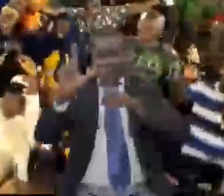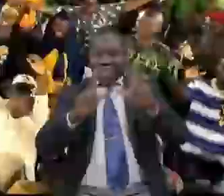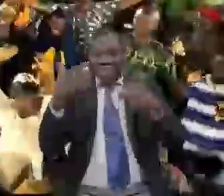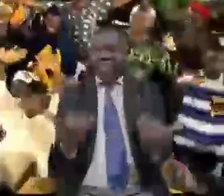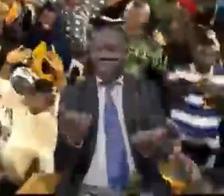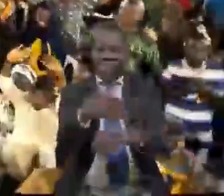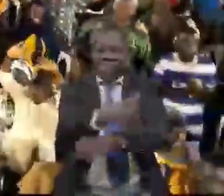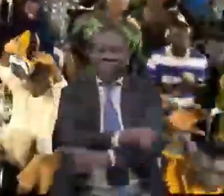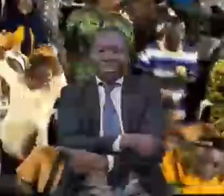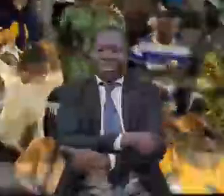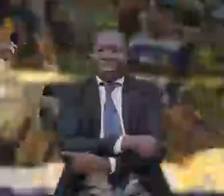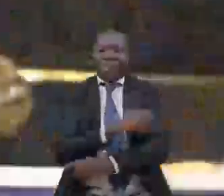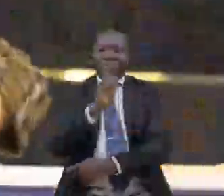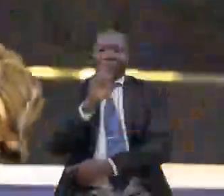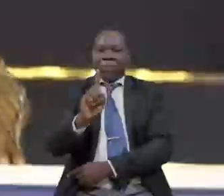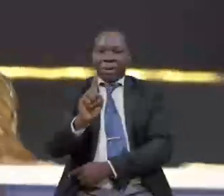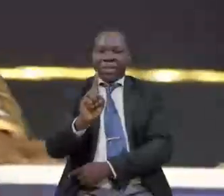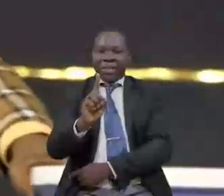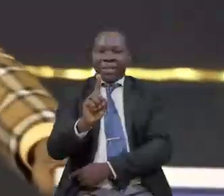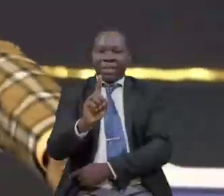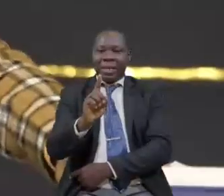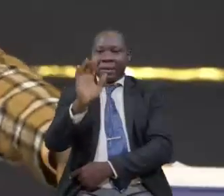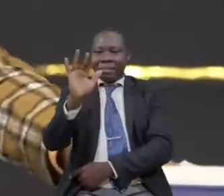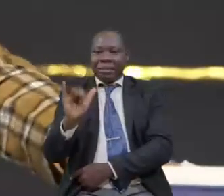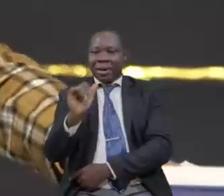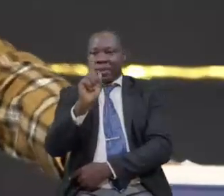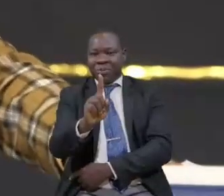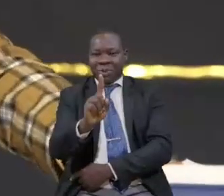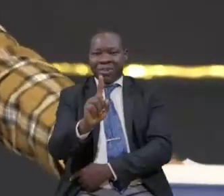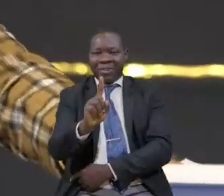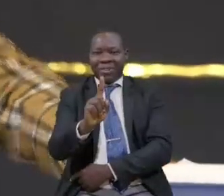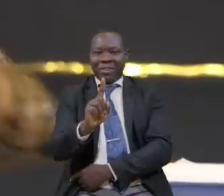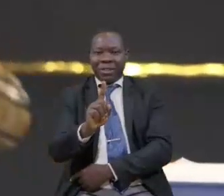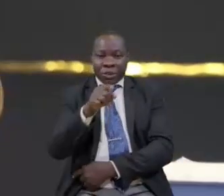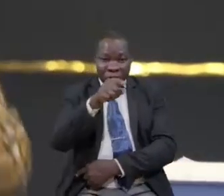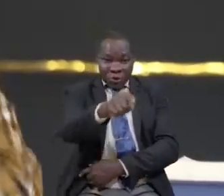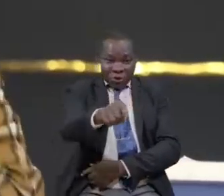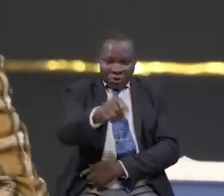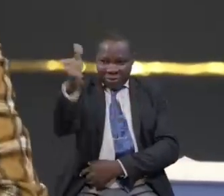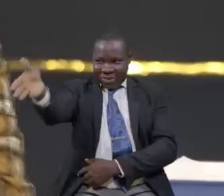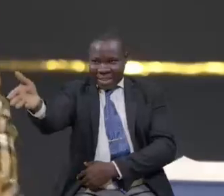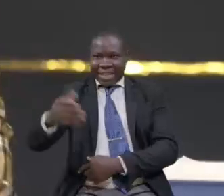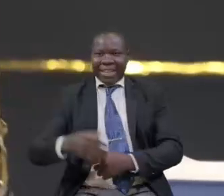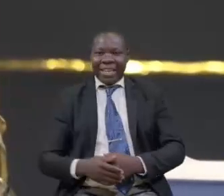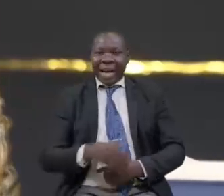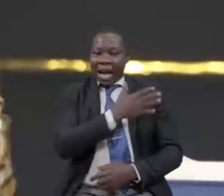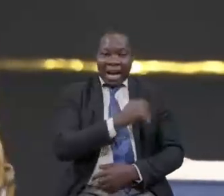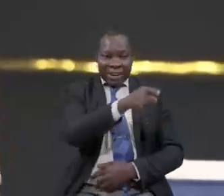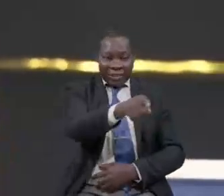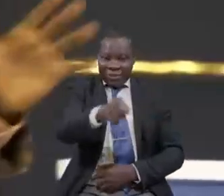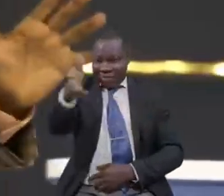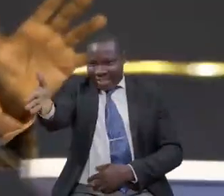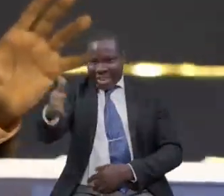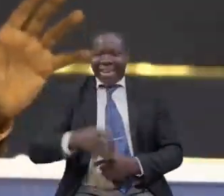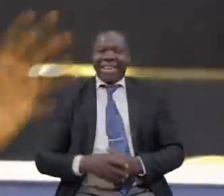One by one. You there. Are you there? Even